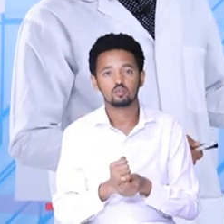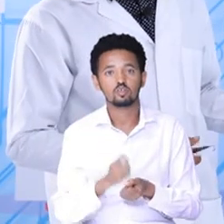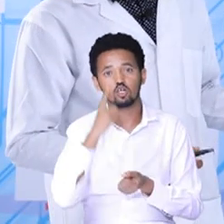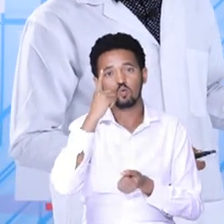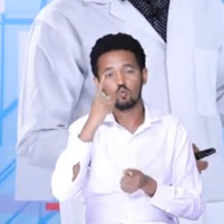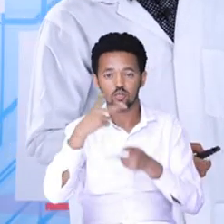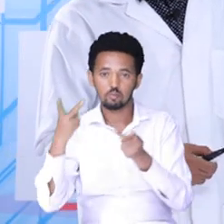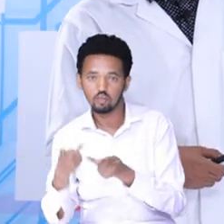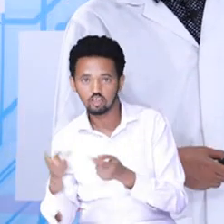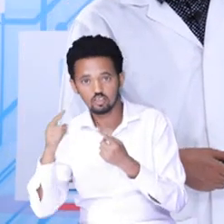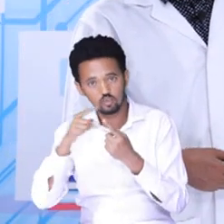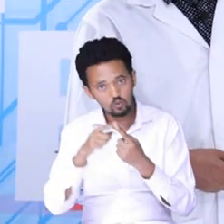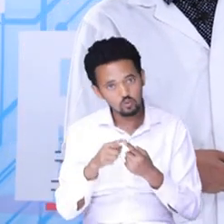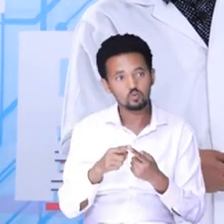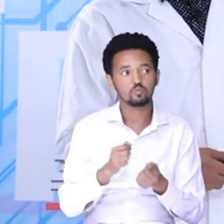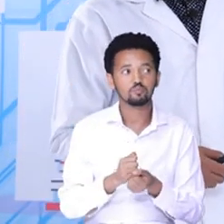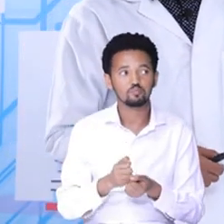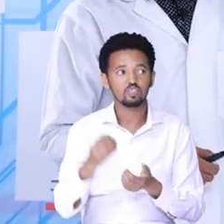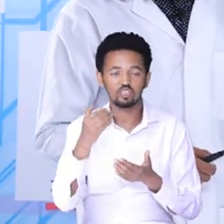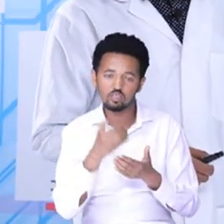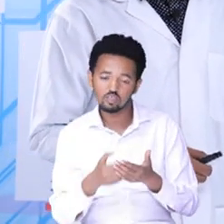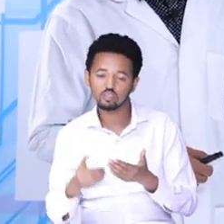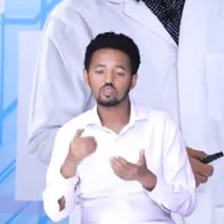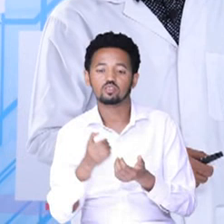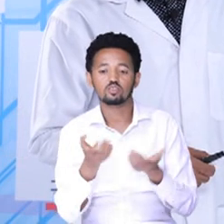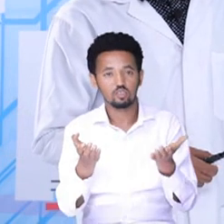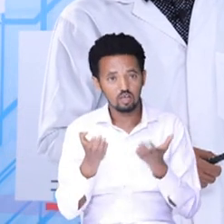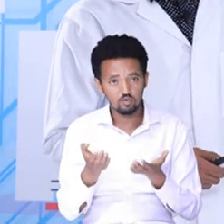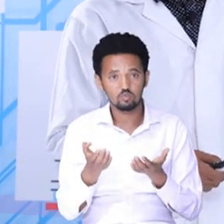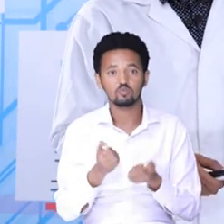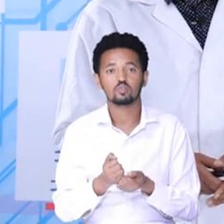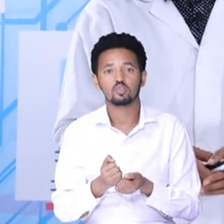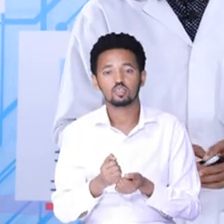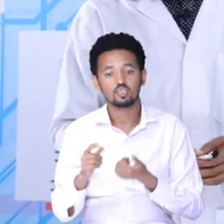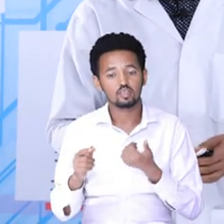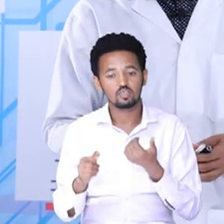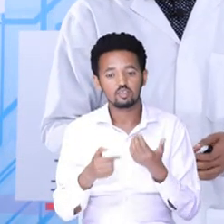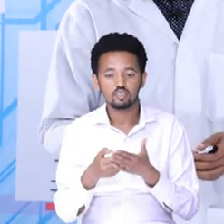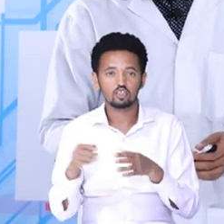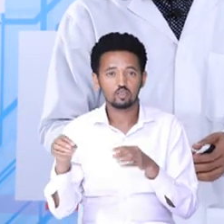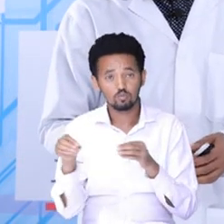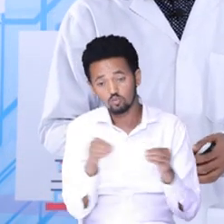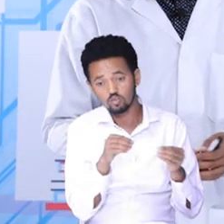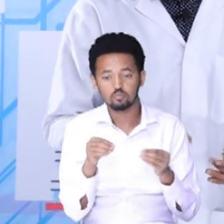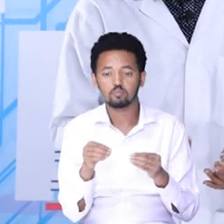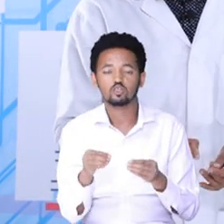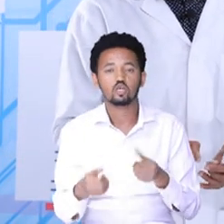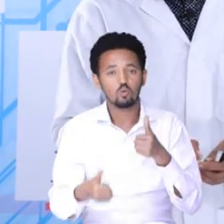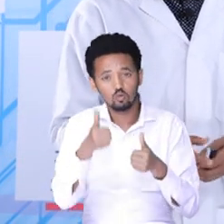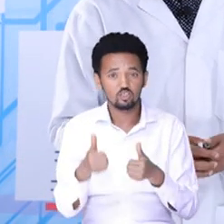one place has to be chartered, or it need to have a chartered municipality